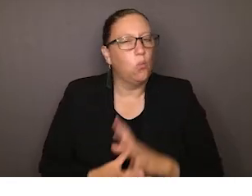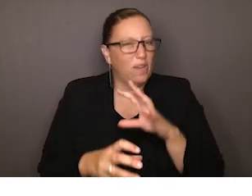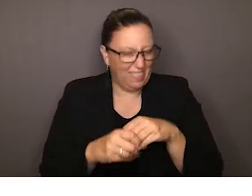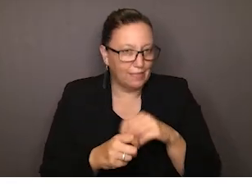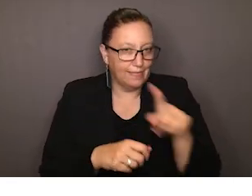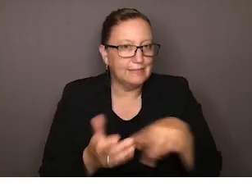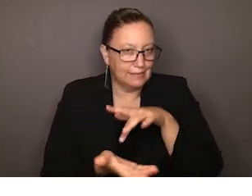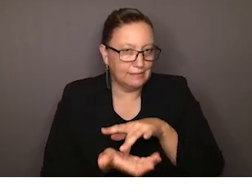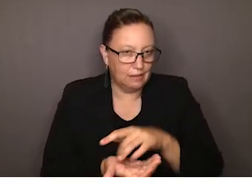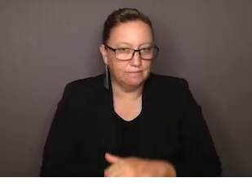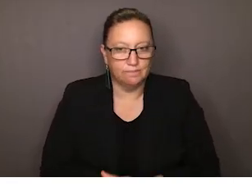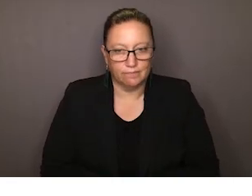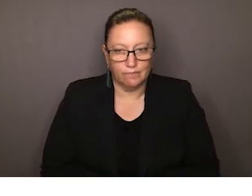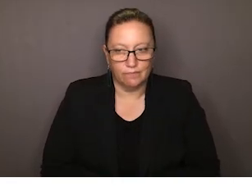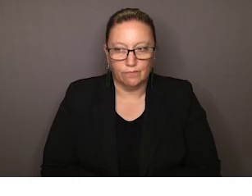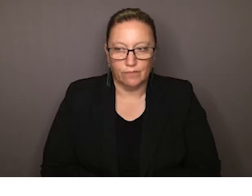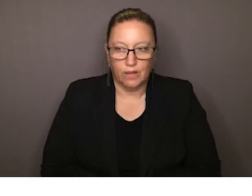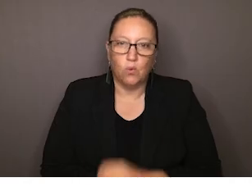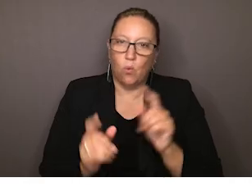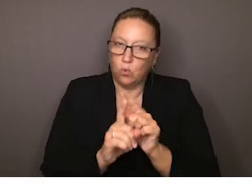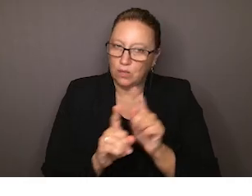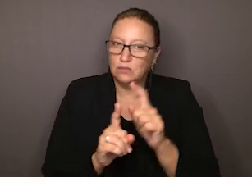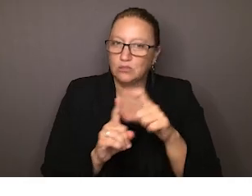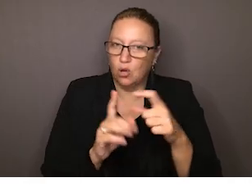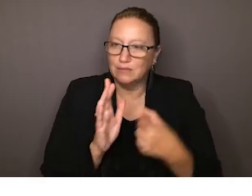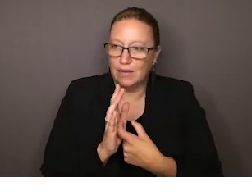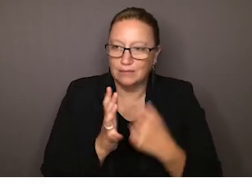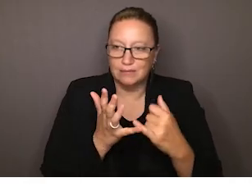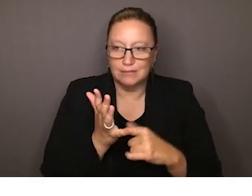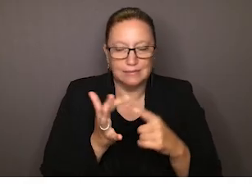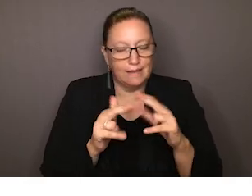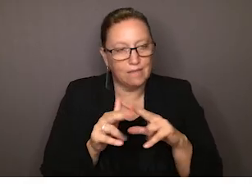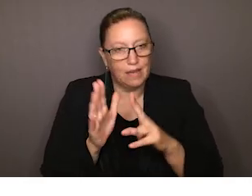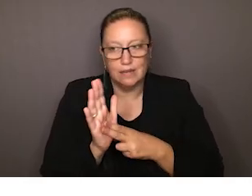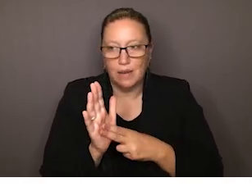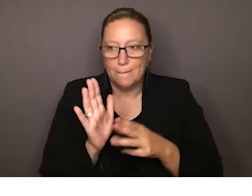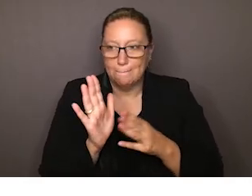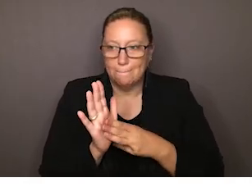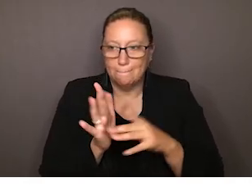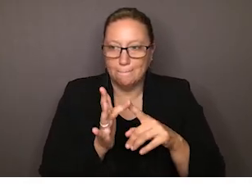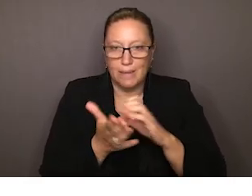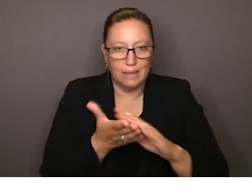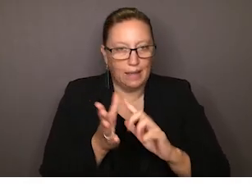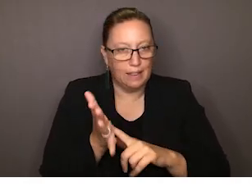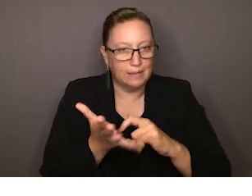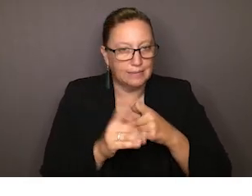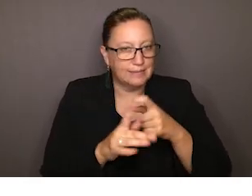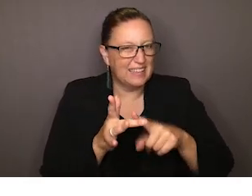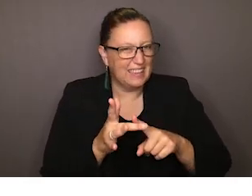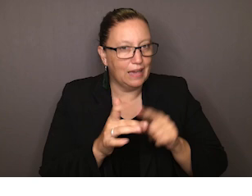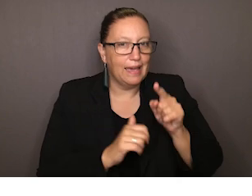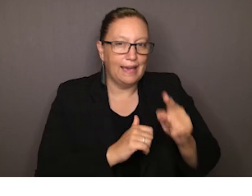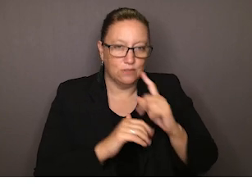Health within this center, and Dr. Stefan Michalski,